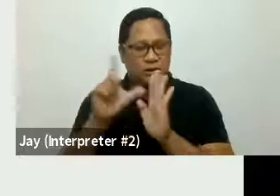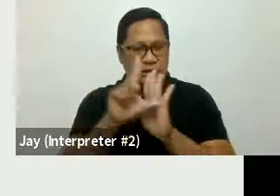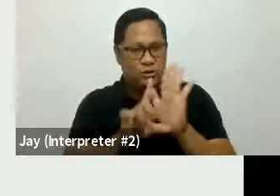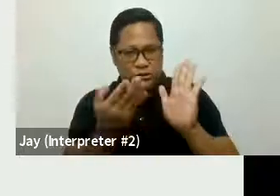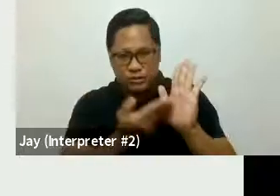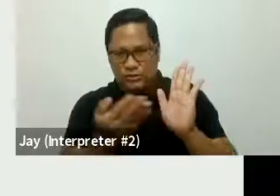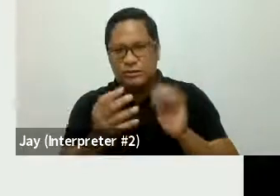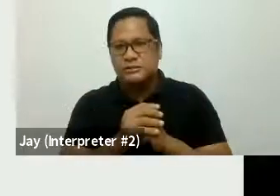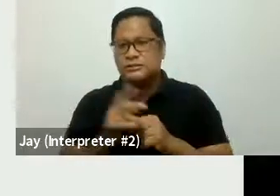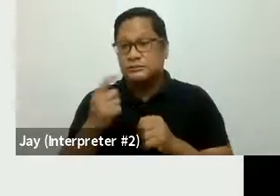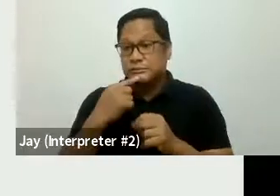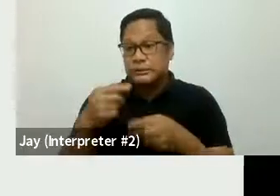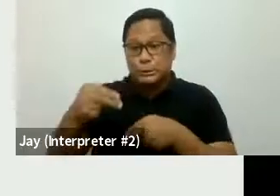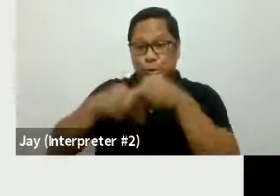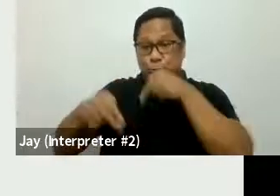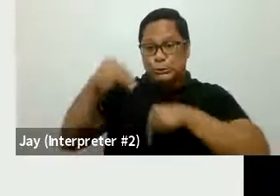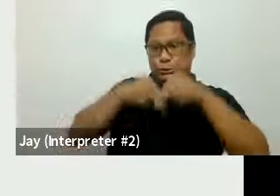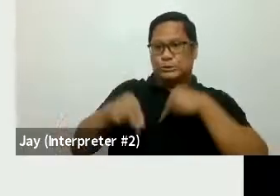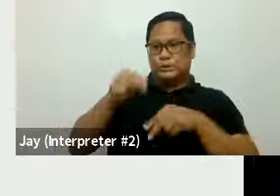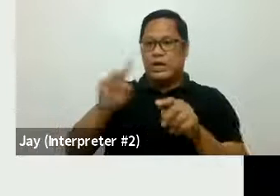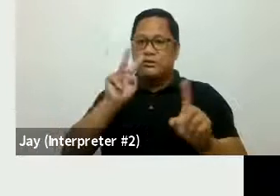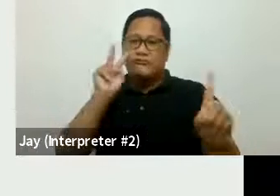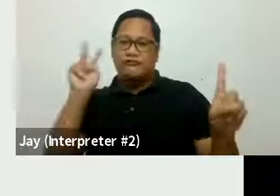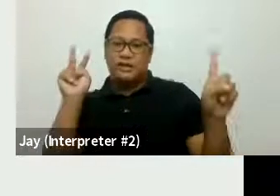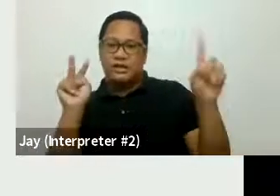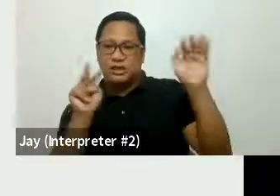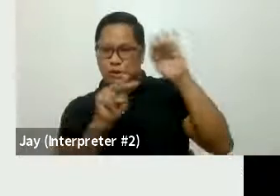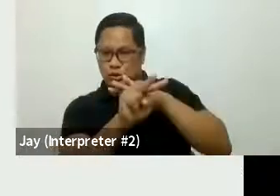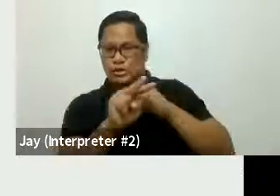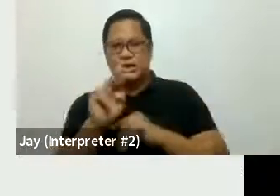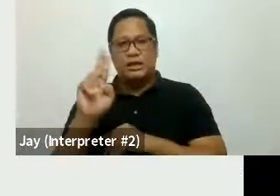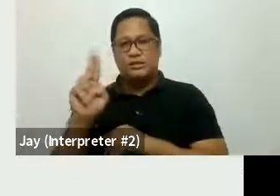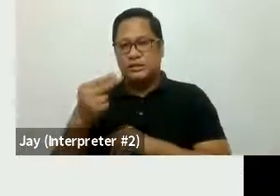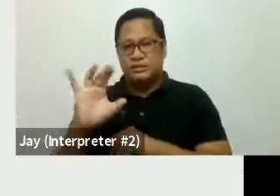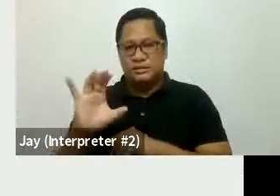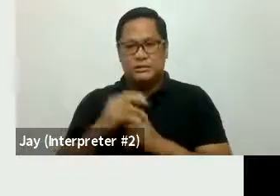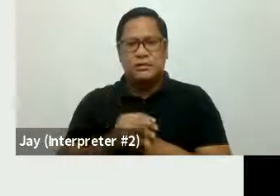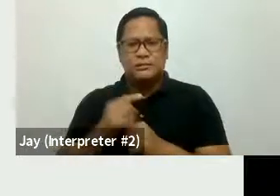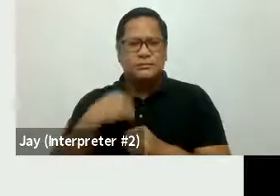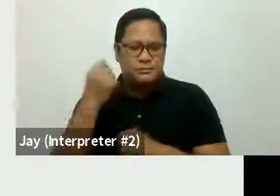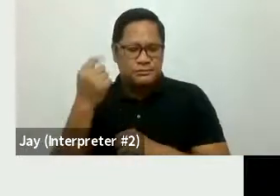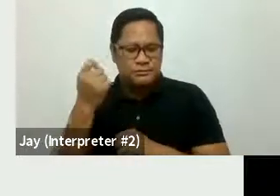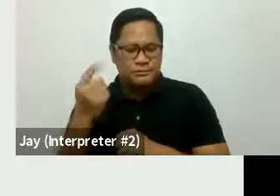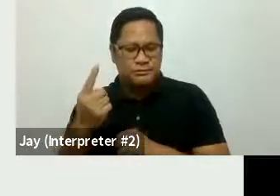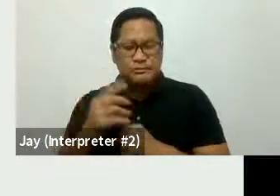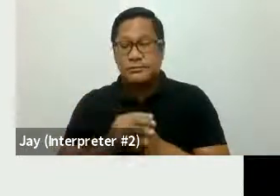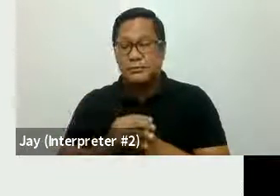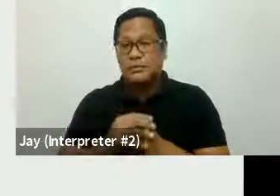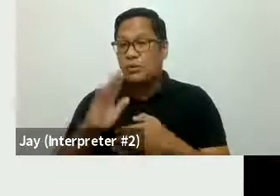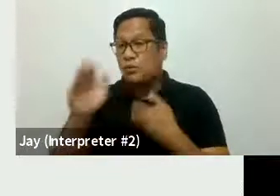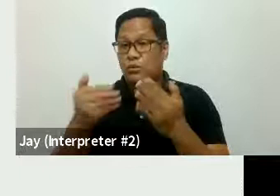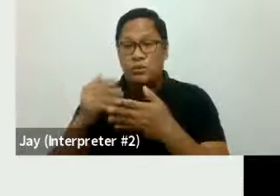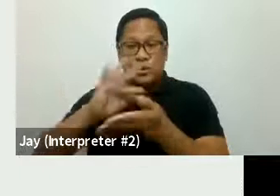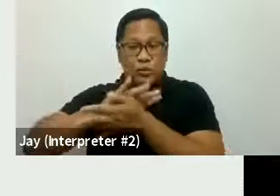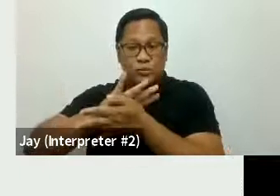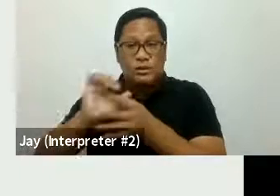So let us just go back very quickly to the vision of UHC. I understand that all the COVID